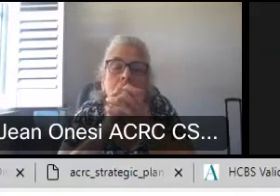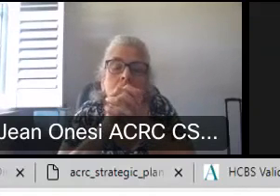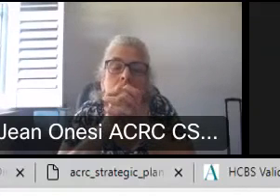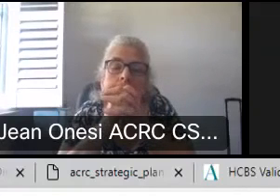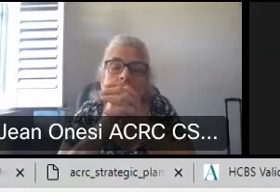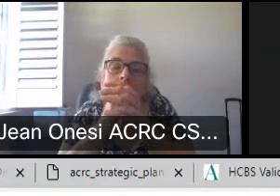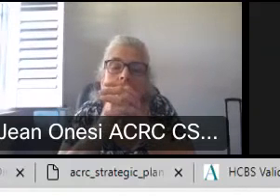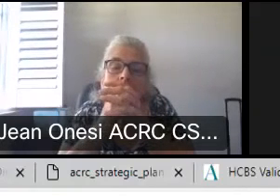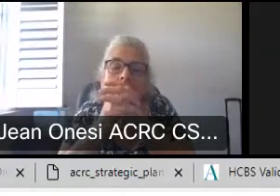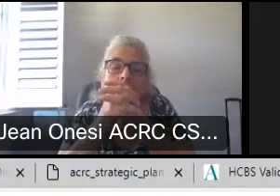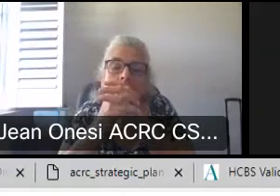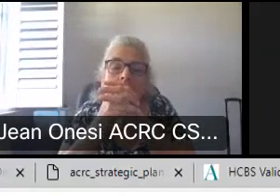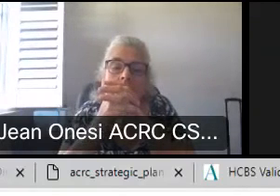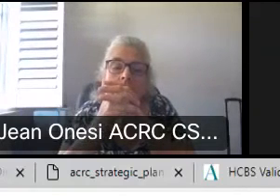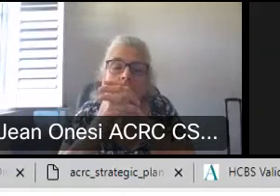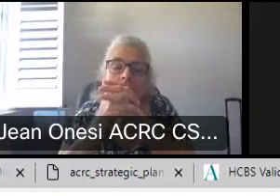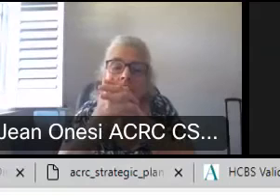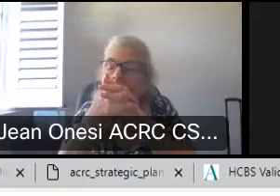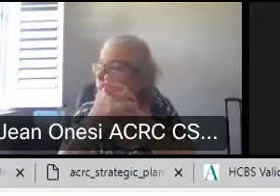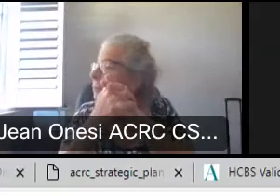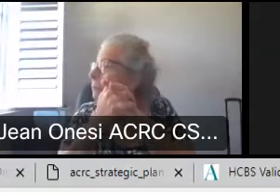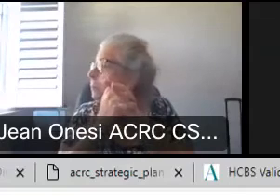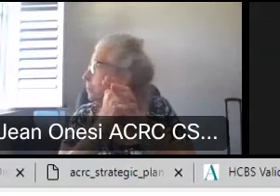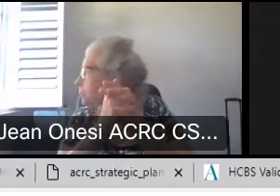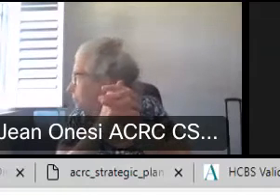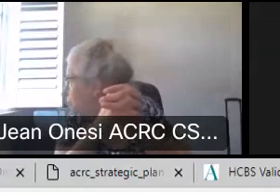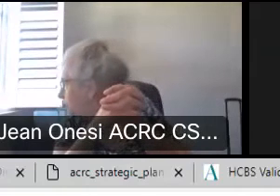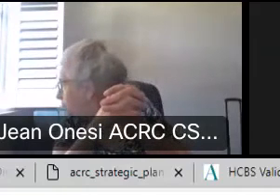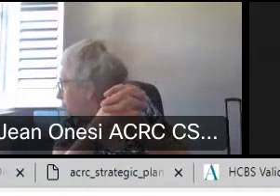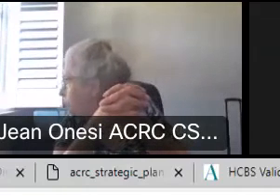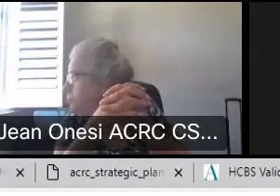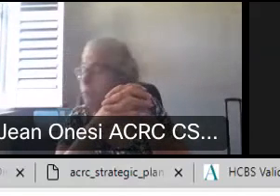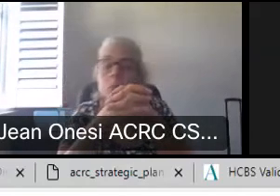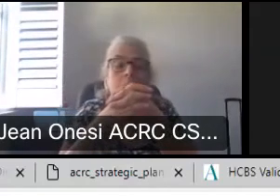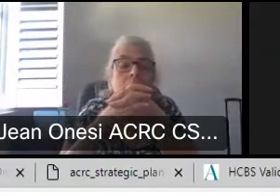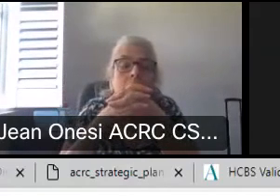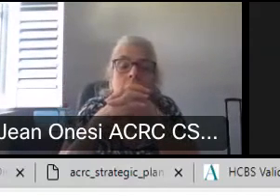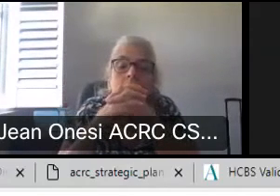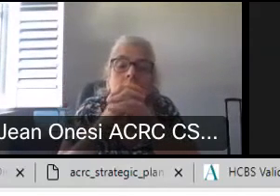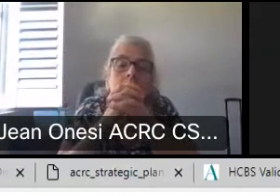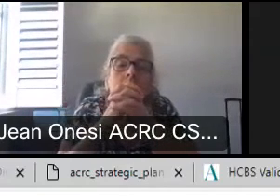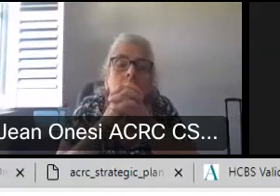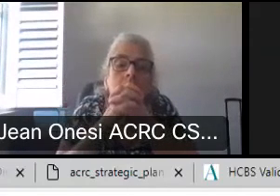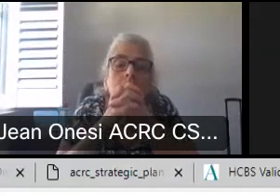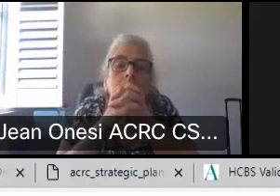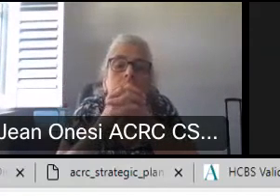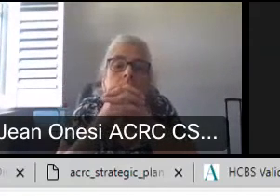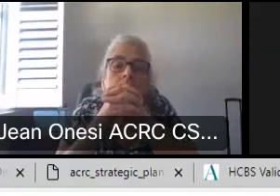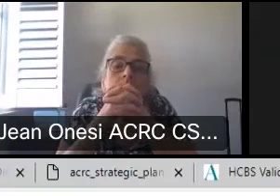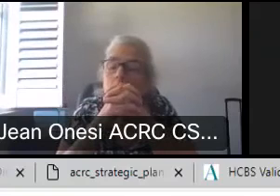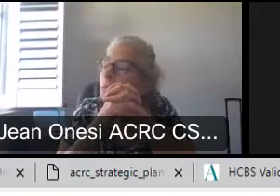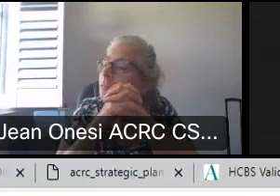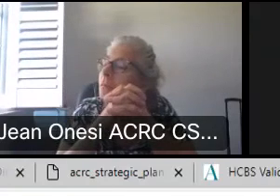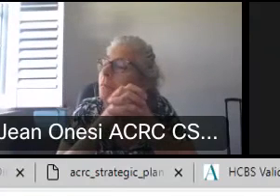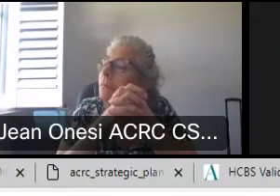regional centers, we were towards the top of the percentage of service providers that got it done. The small regional centers like